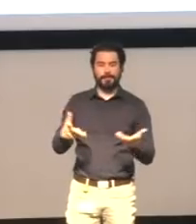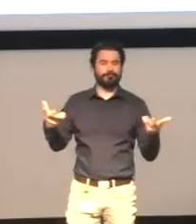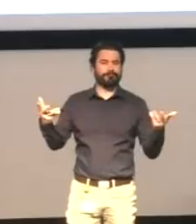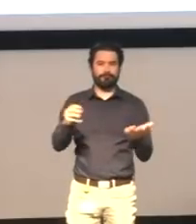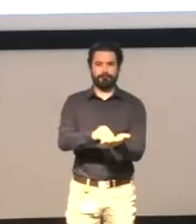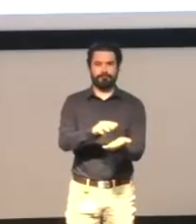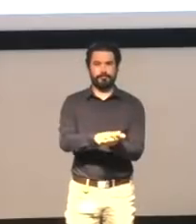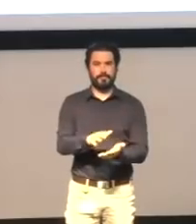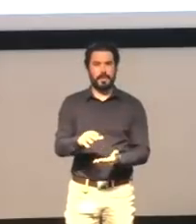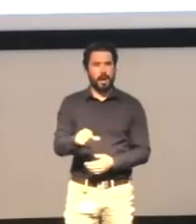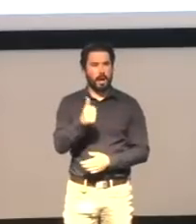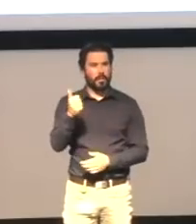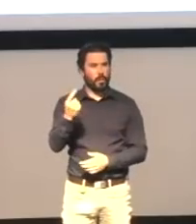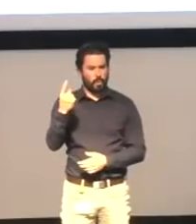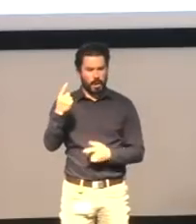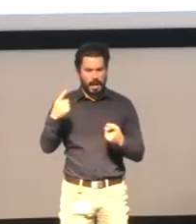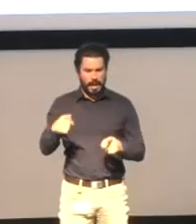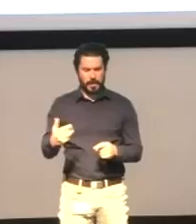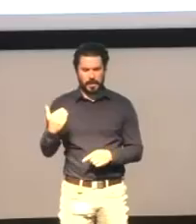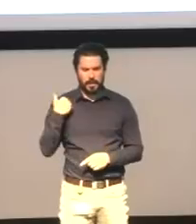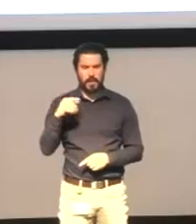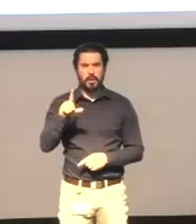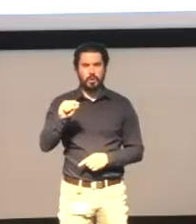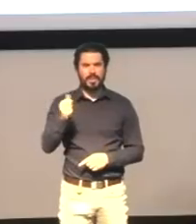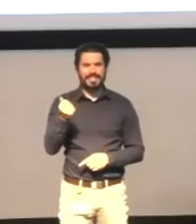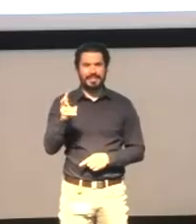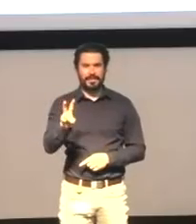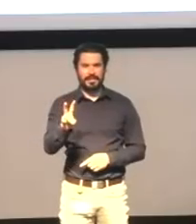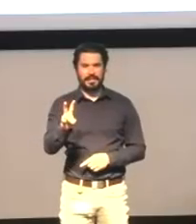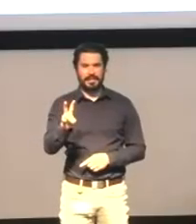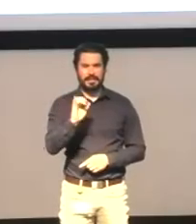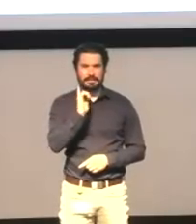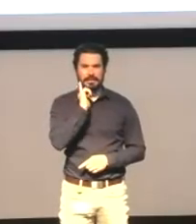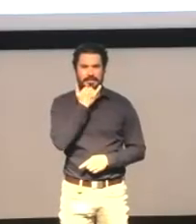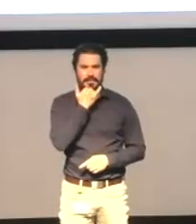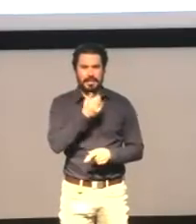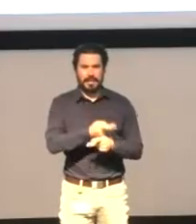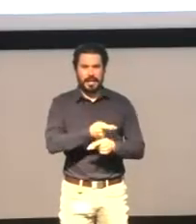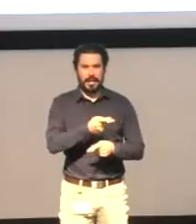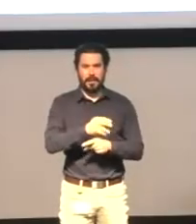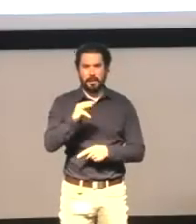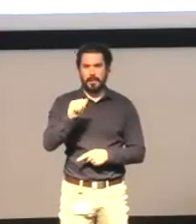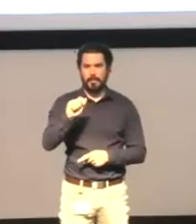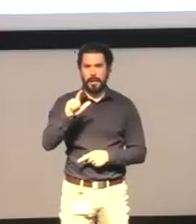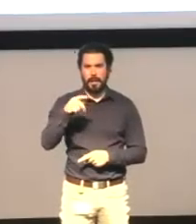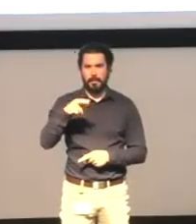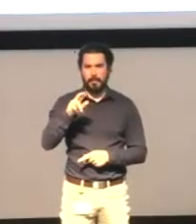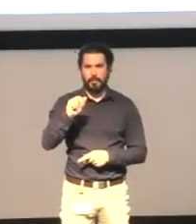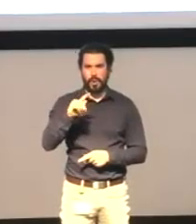to 2017 malpractice that we had to book that was unanticipated. So a lot of this